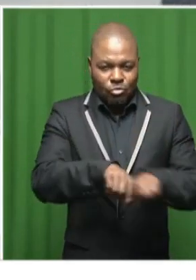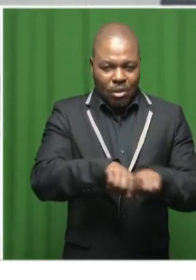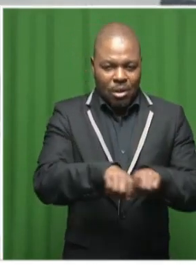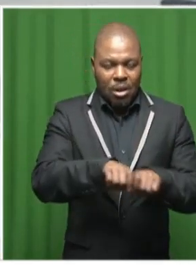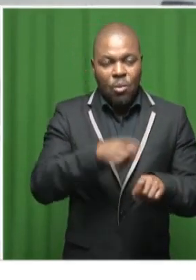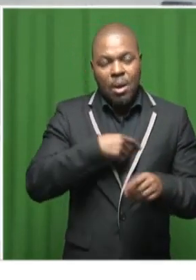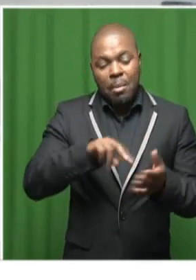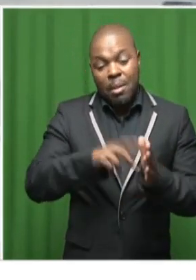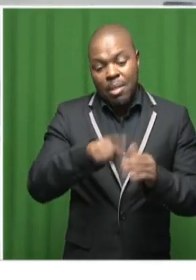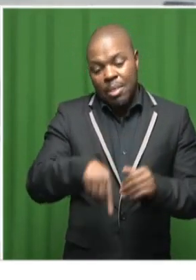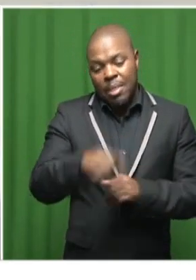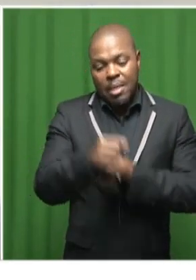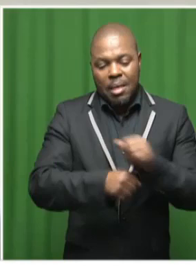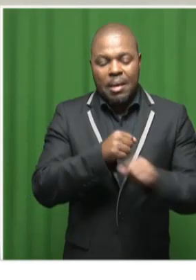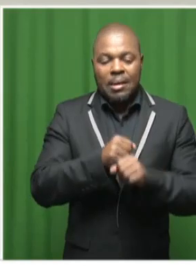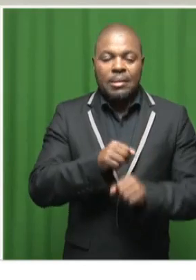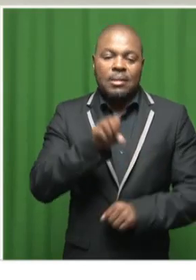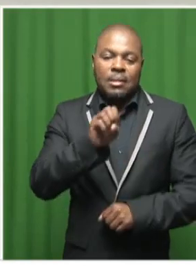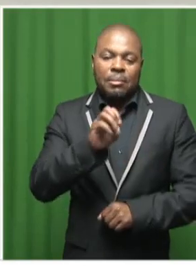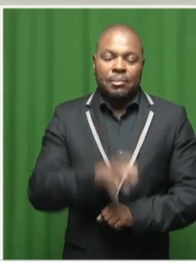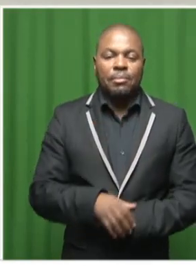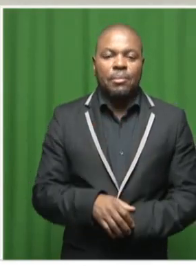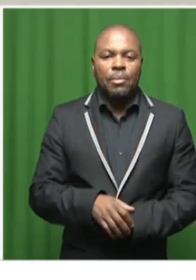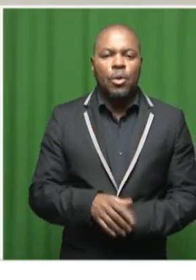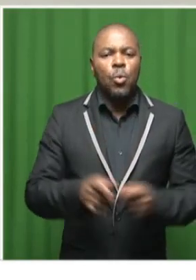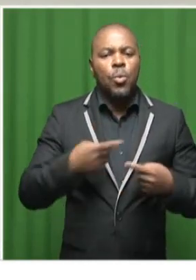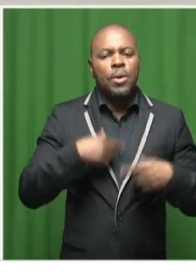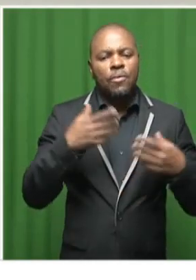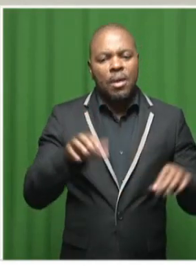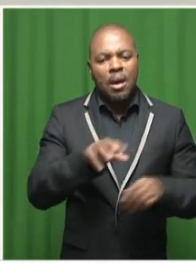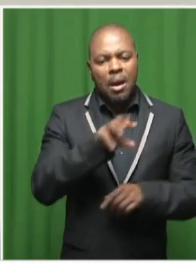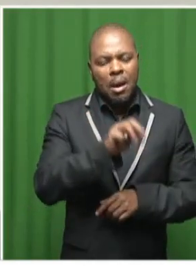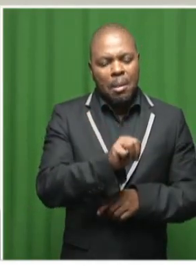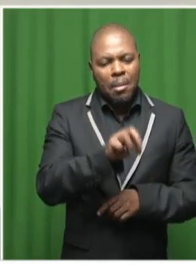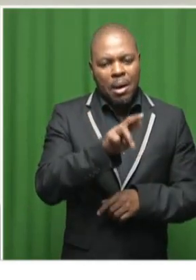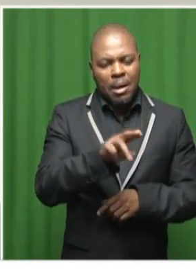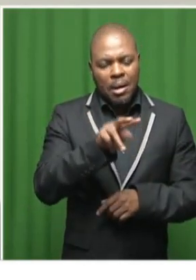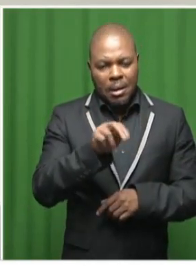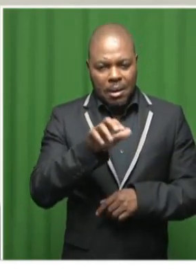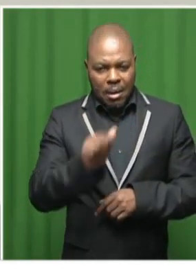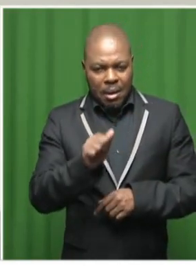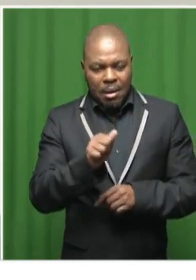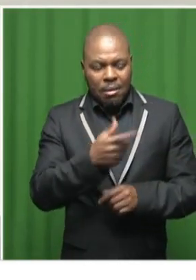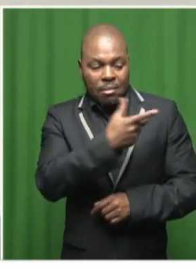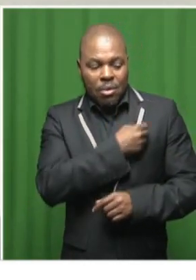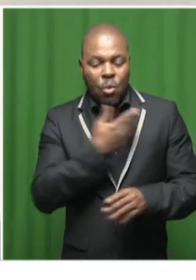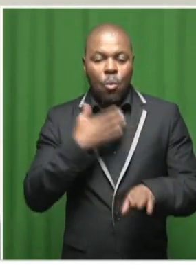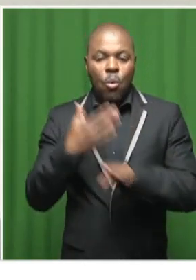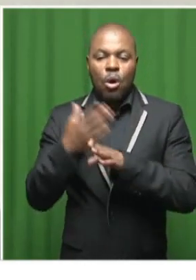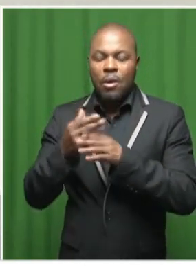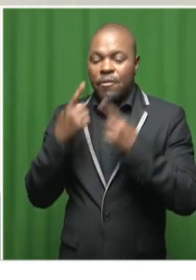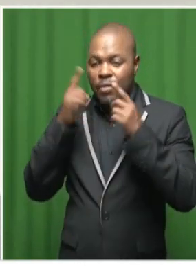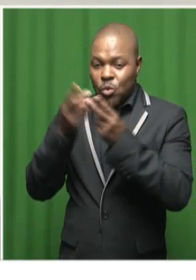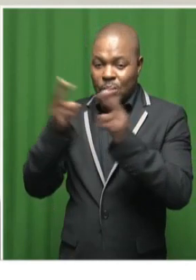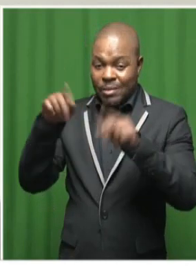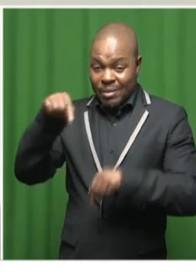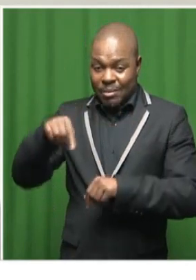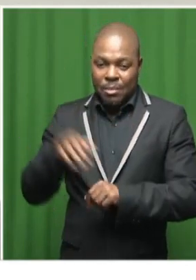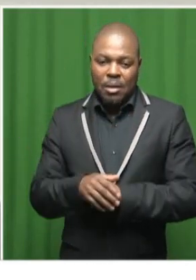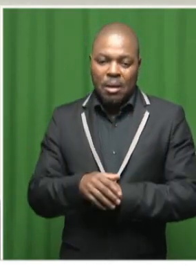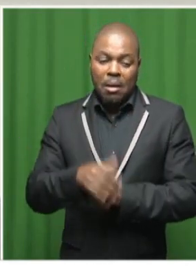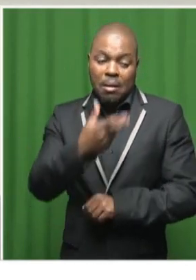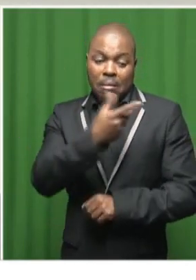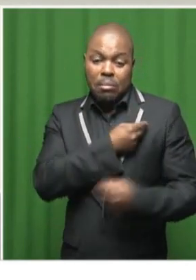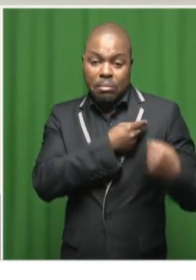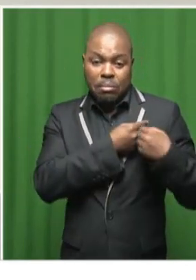for September this year. We have developed an mRNA vaccine in partnership with Wits University here. That